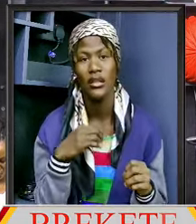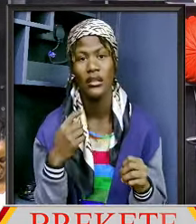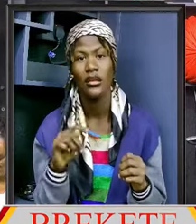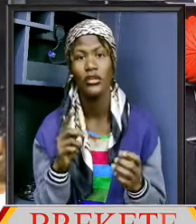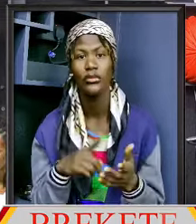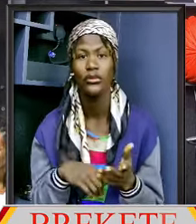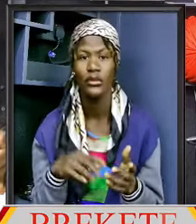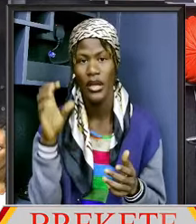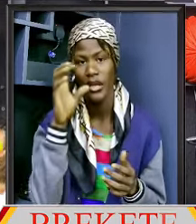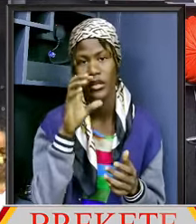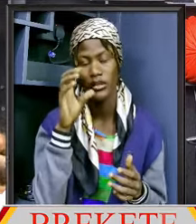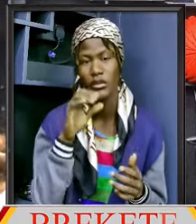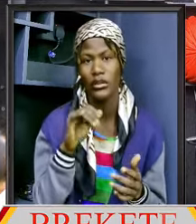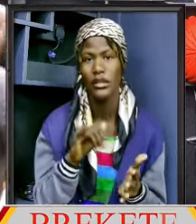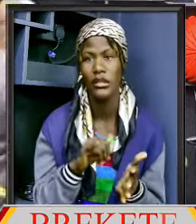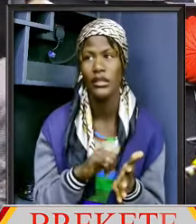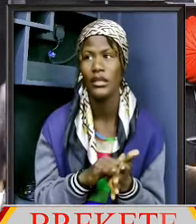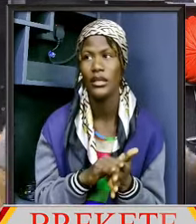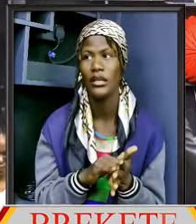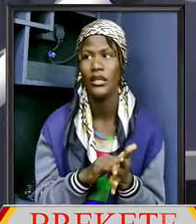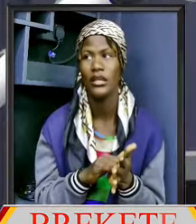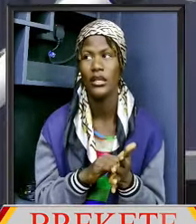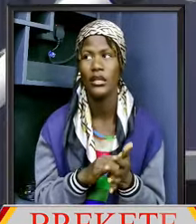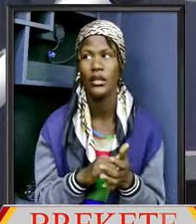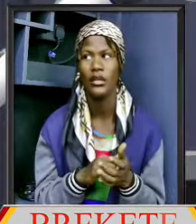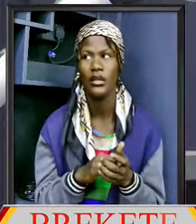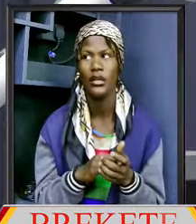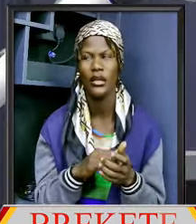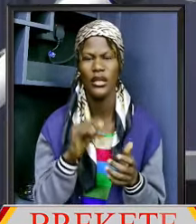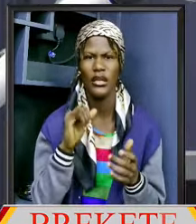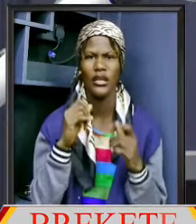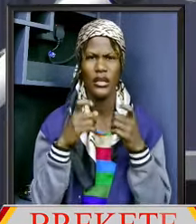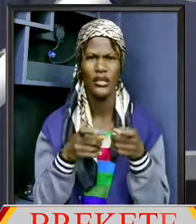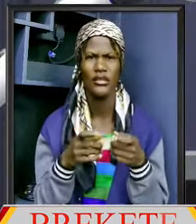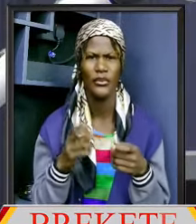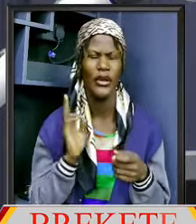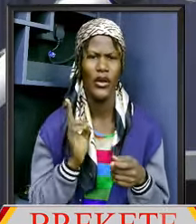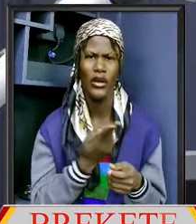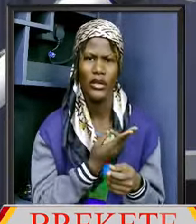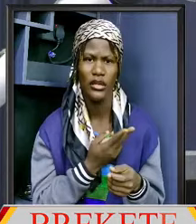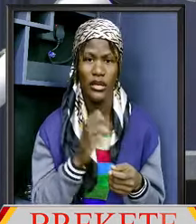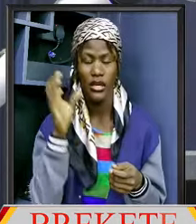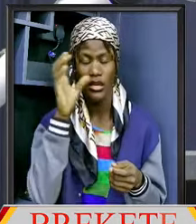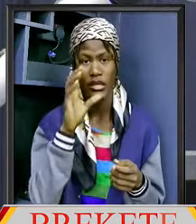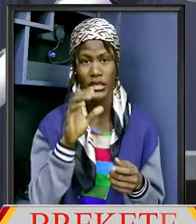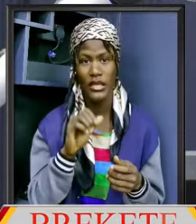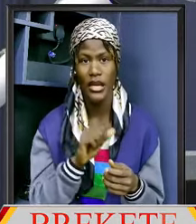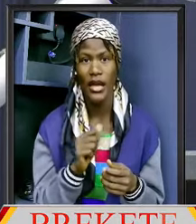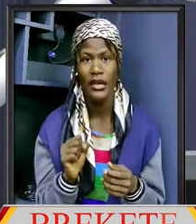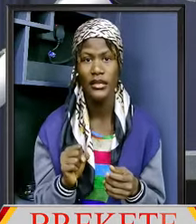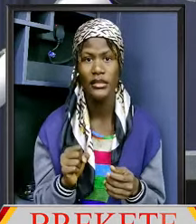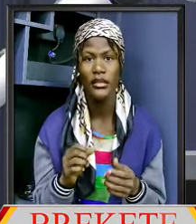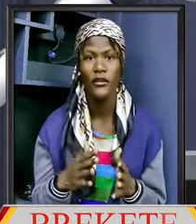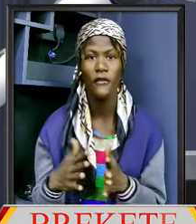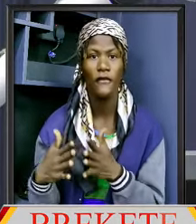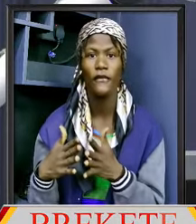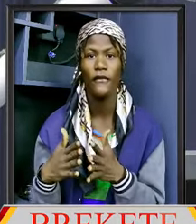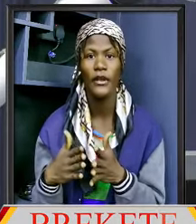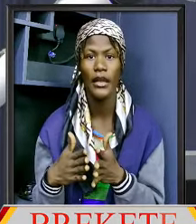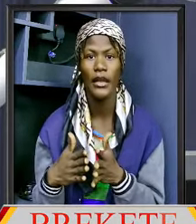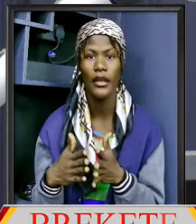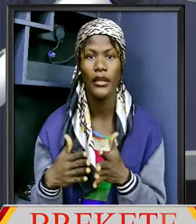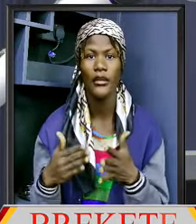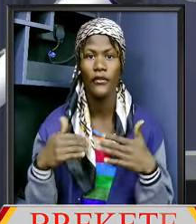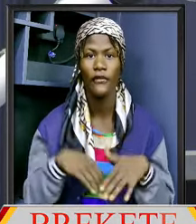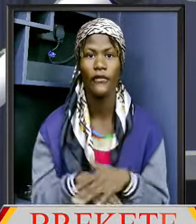look and they inspire us. You see how in the field gap in our society. You could just see where